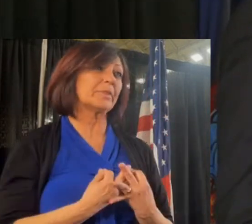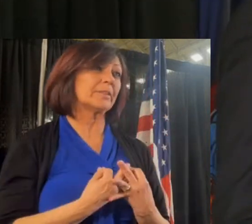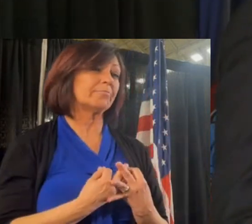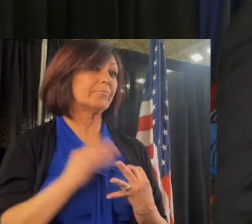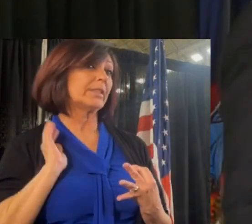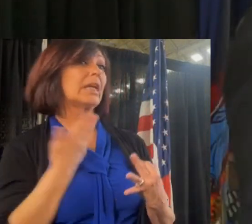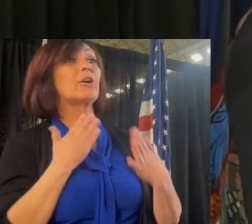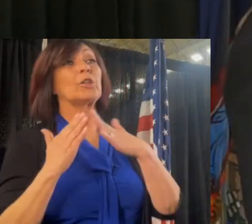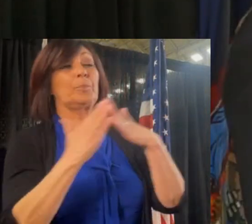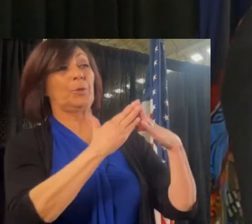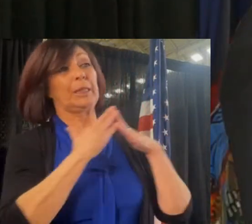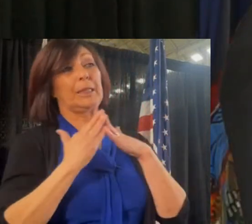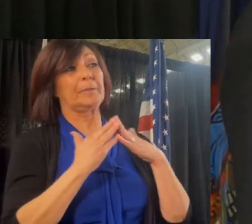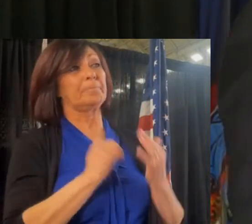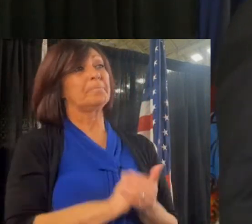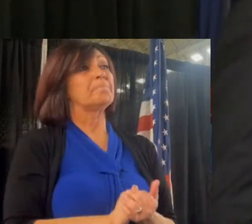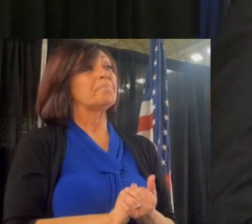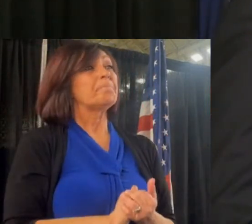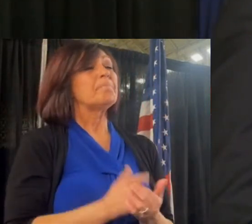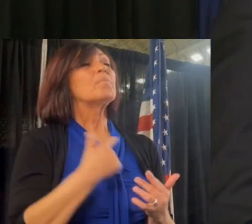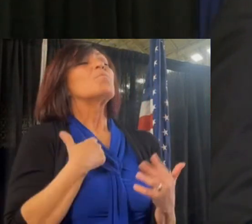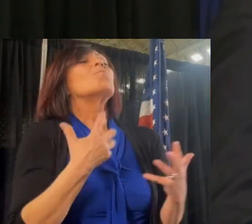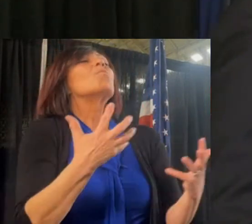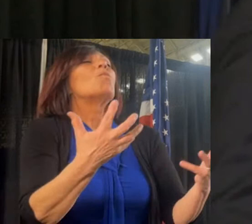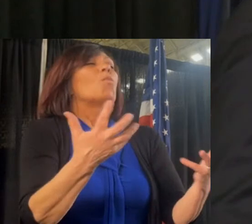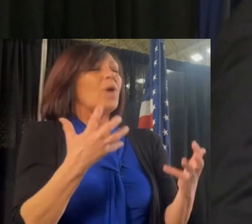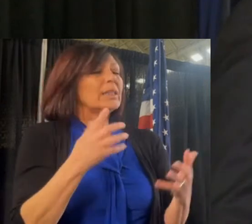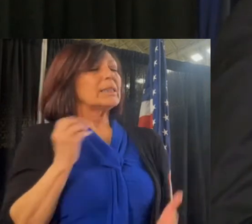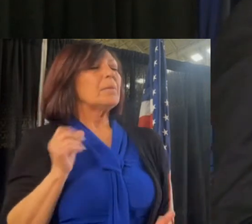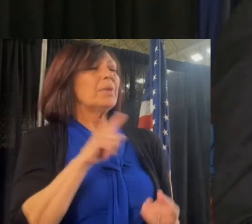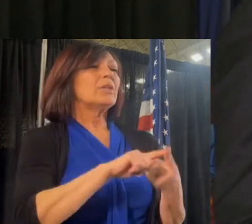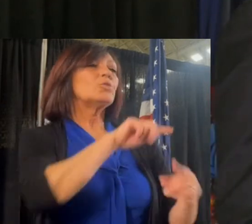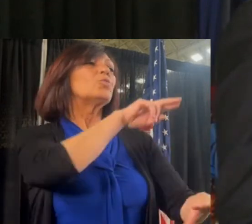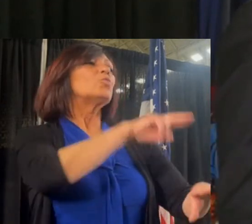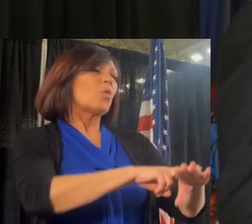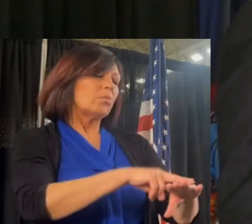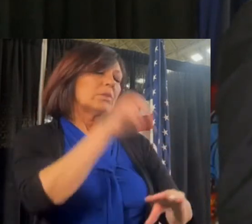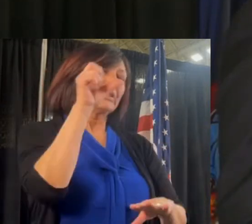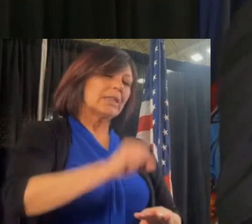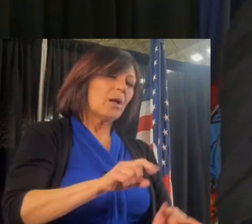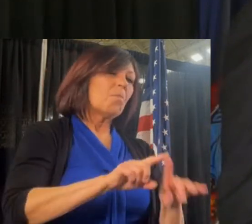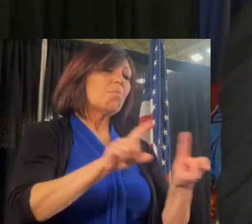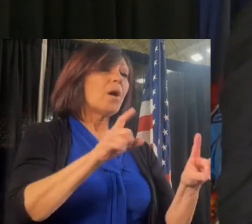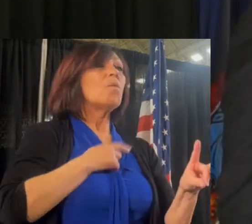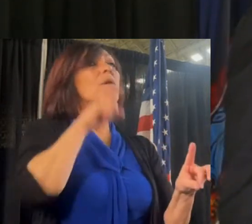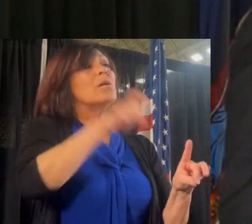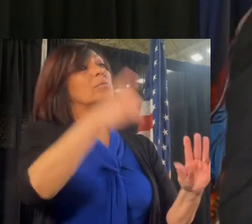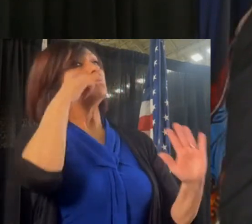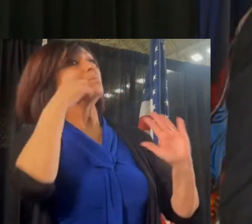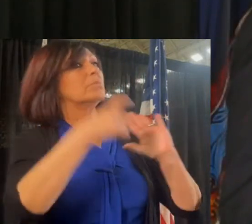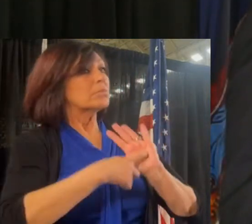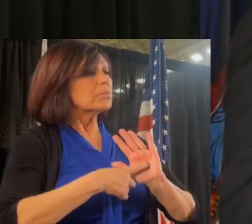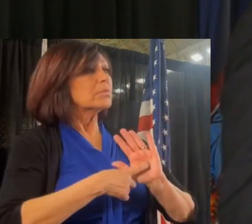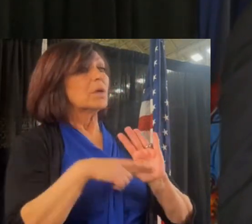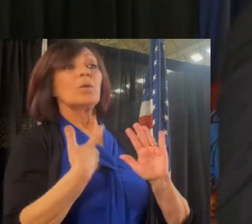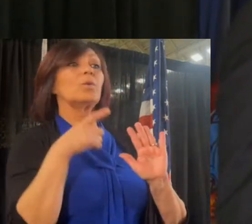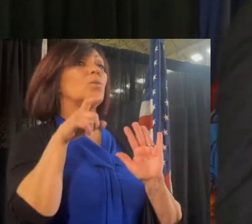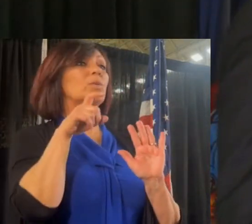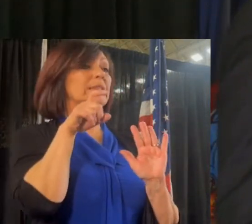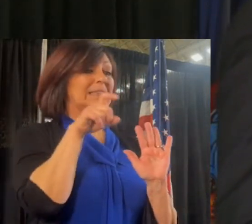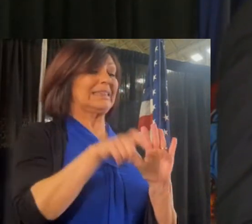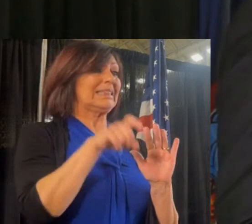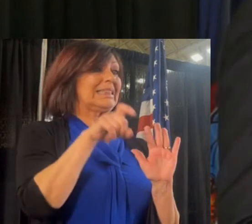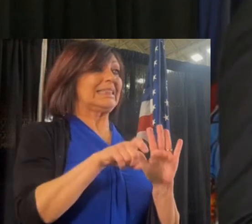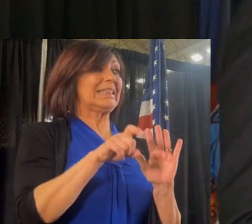our community. We want to get back to normal, but we must acknowledge that what we knew before is not really